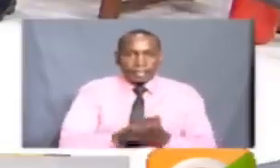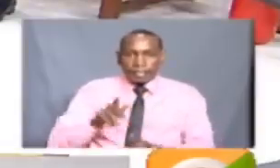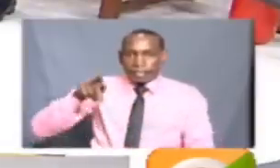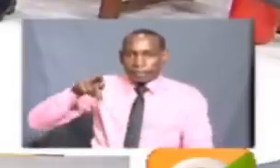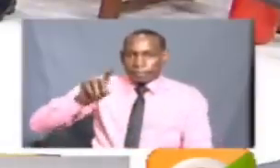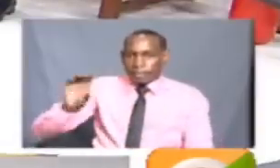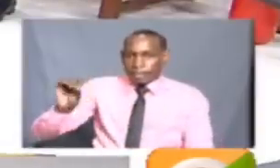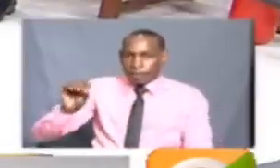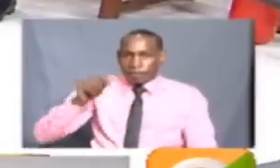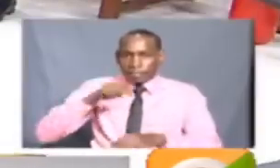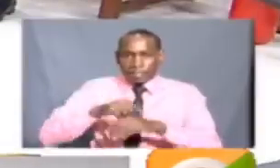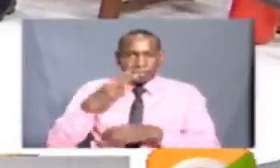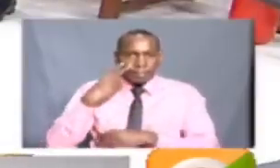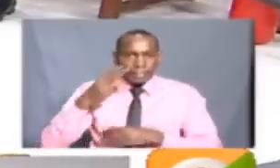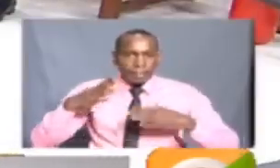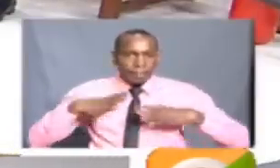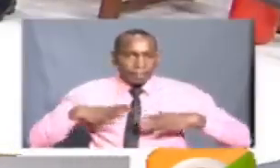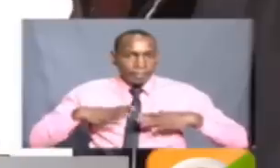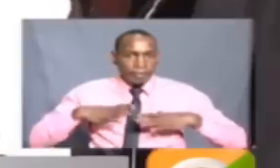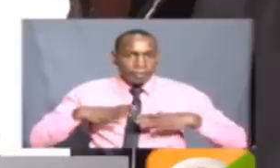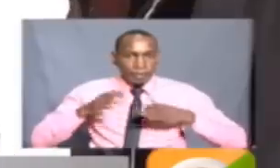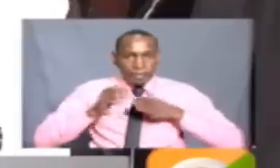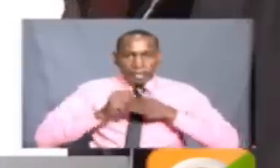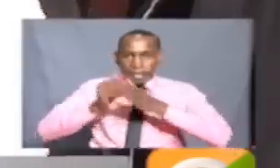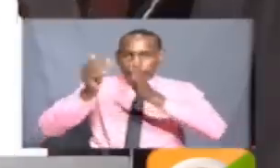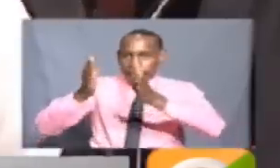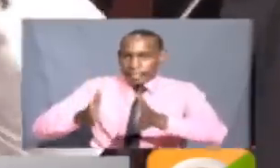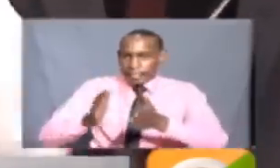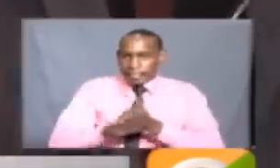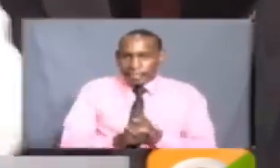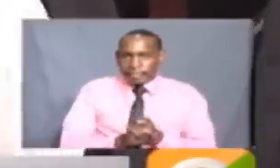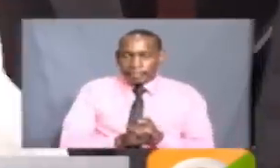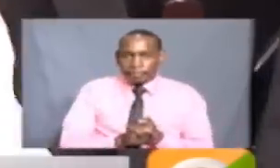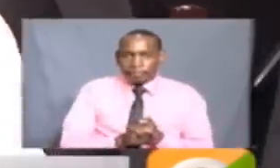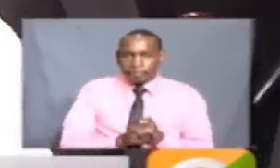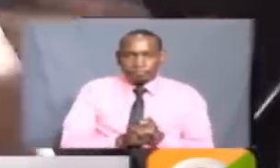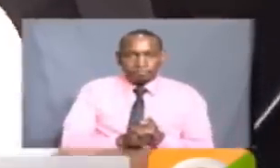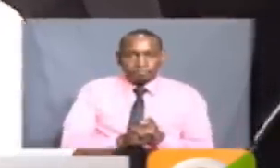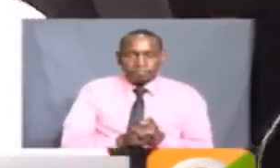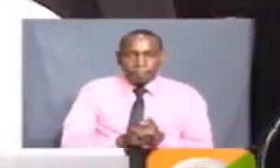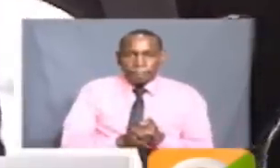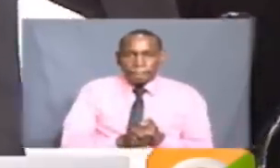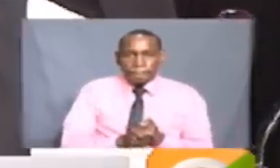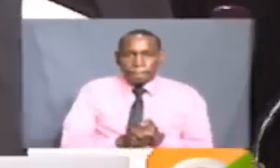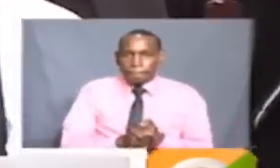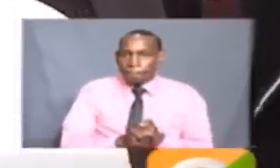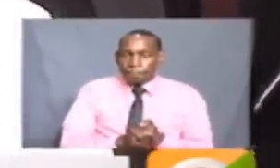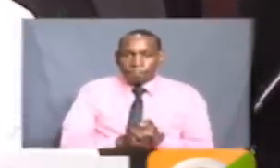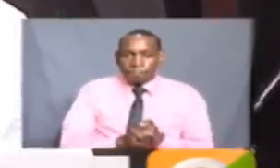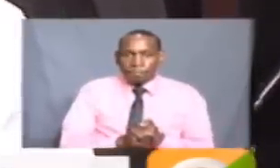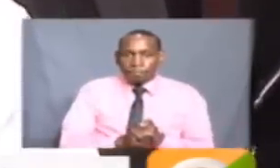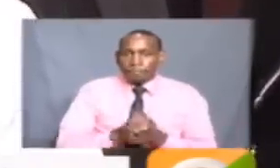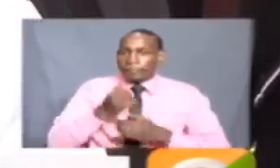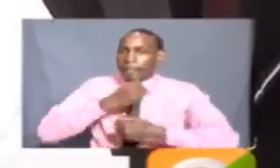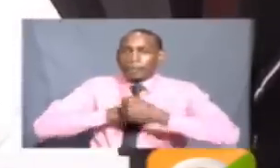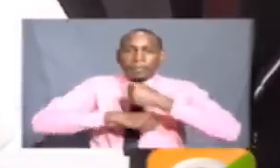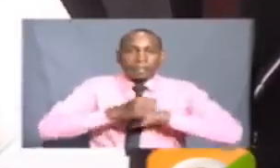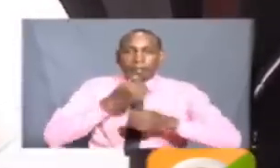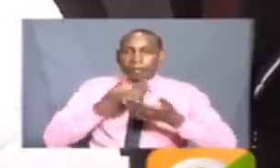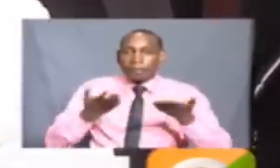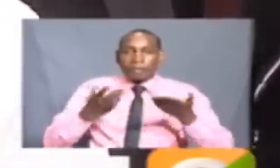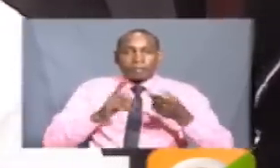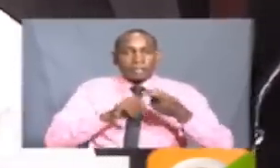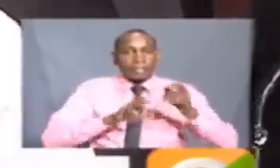see, when the people see the leaders getting away with all kinds of things, right? Whether it's